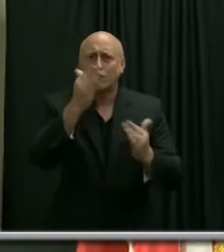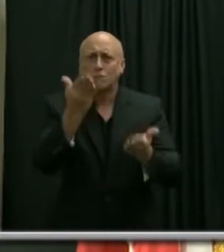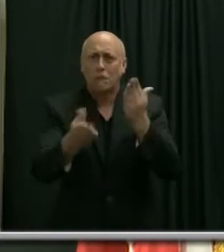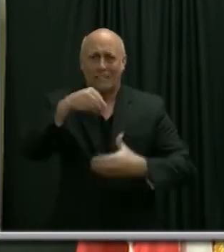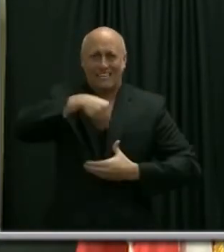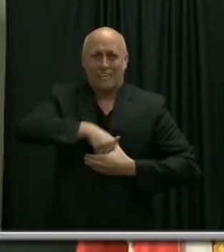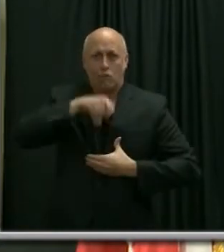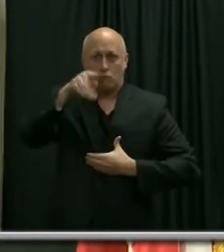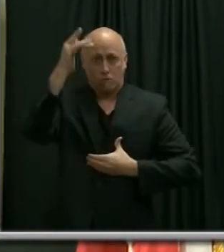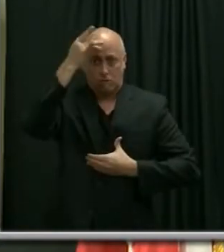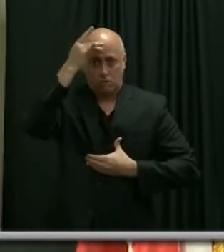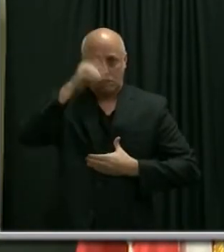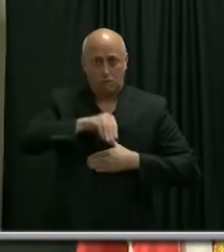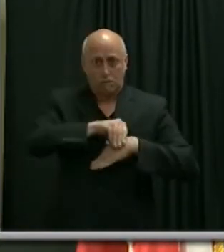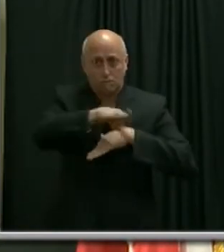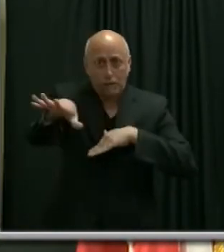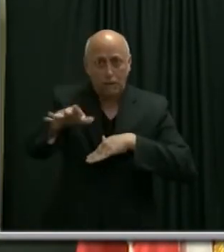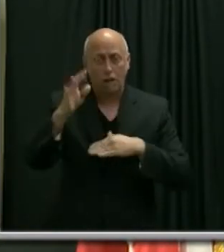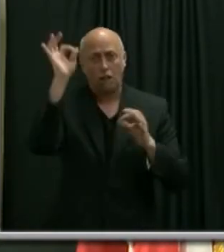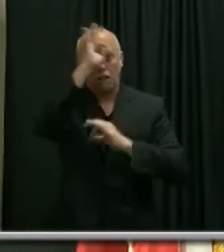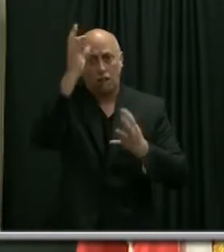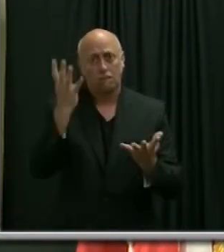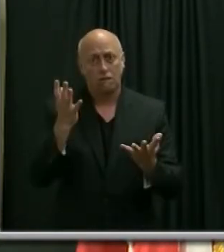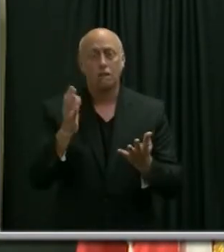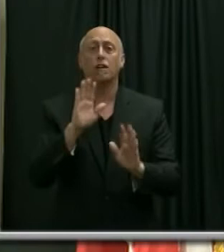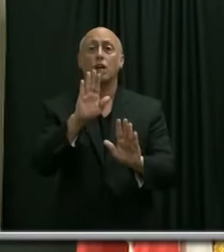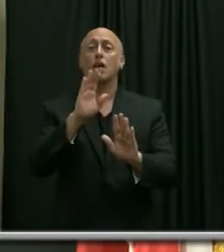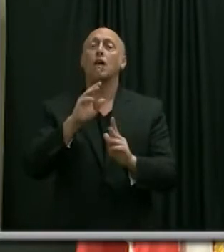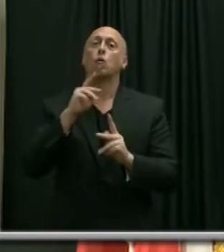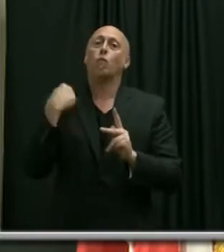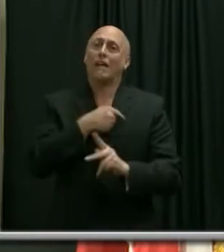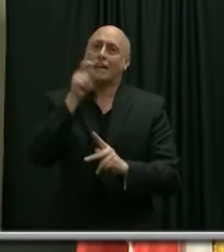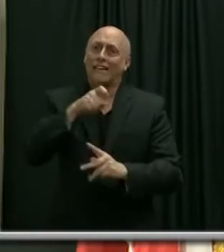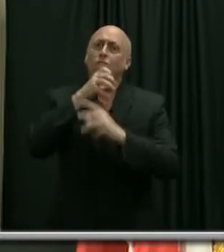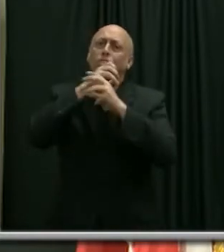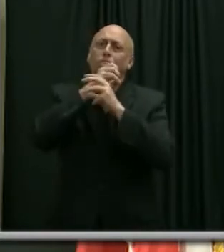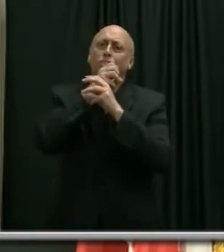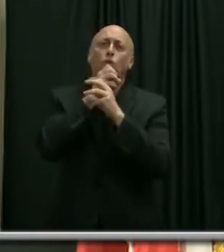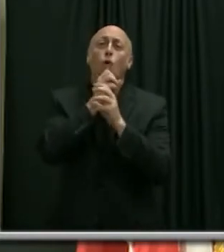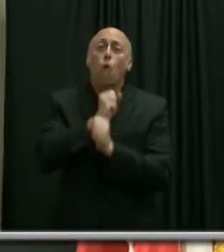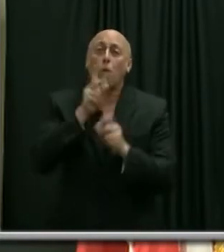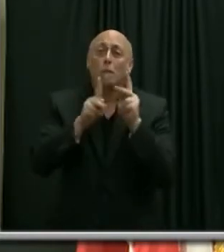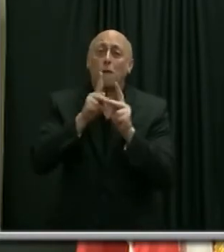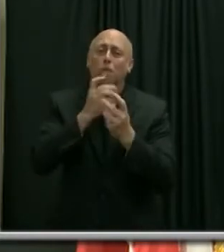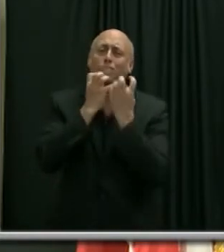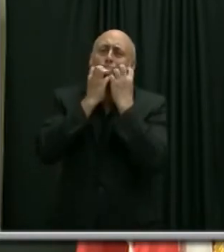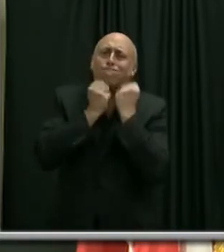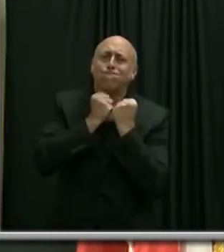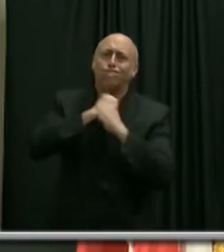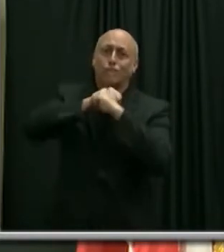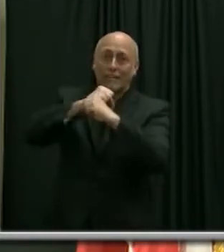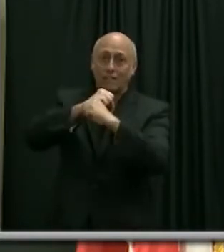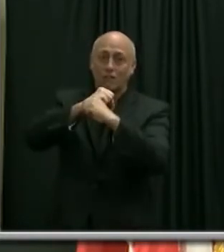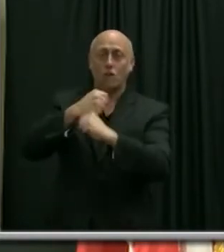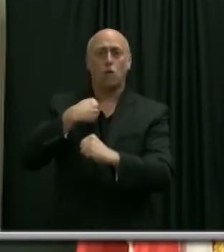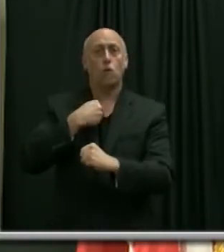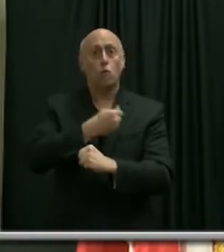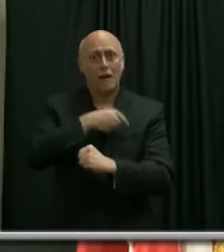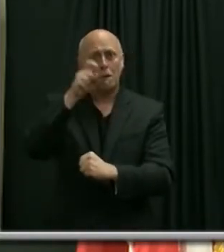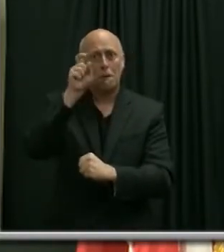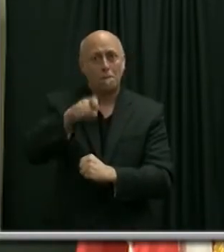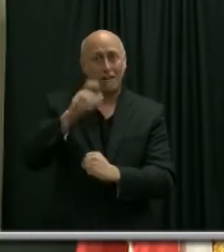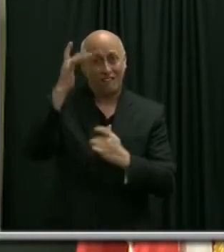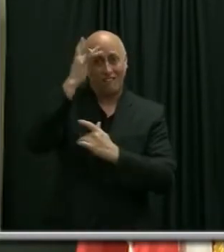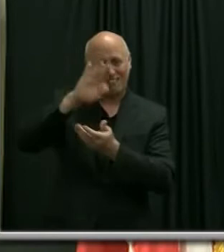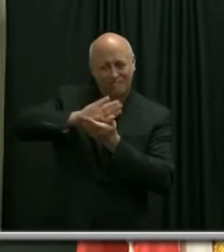elderly population, and please know that we need all of us to participate to make this so that we push this virus